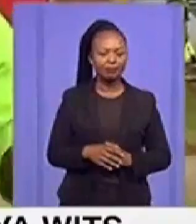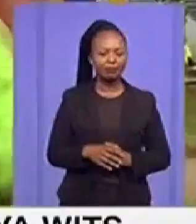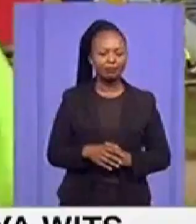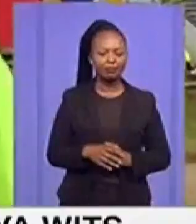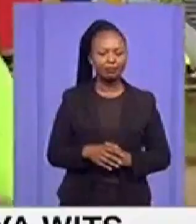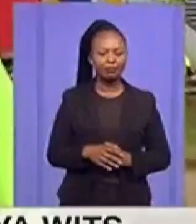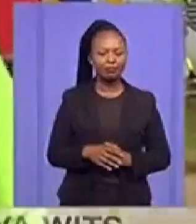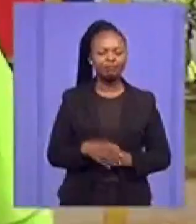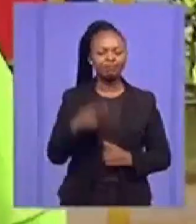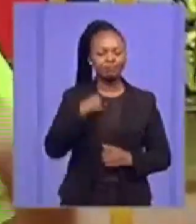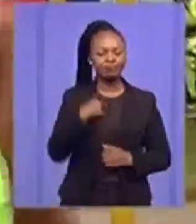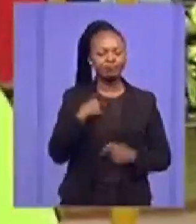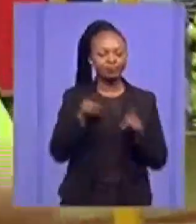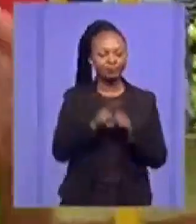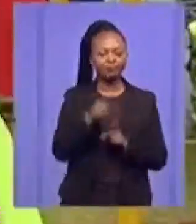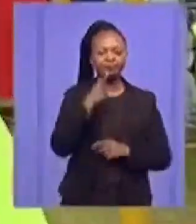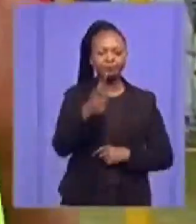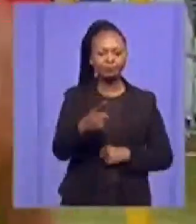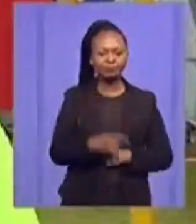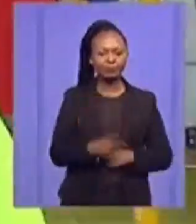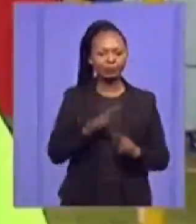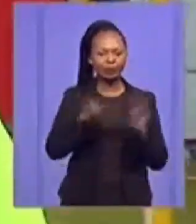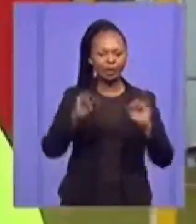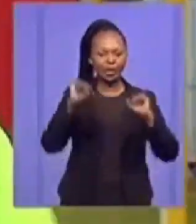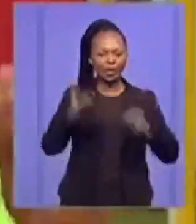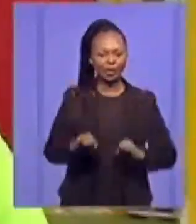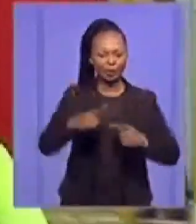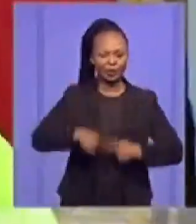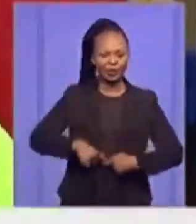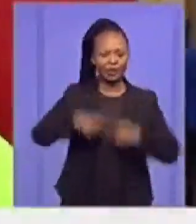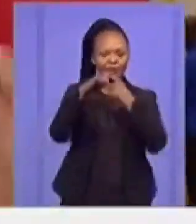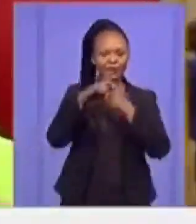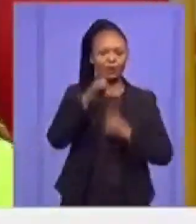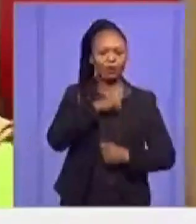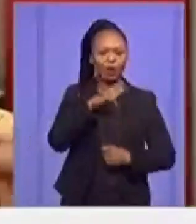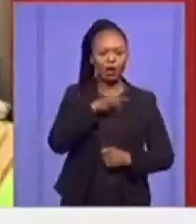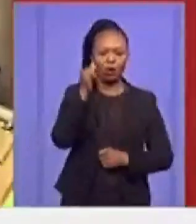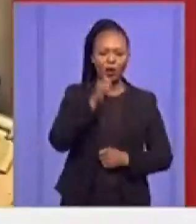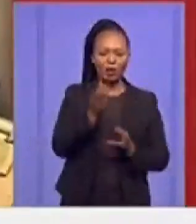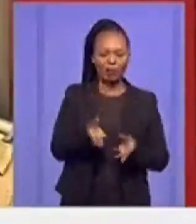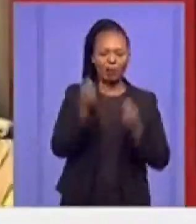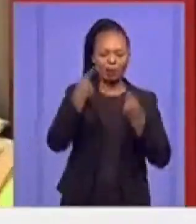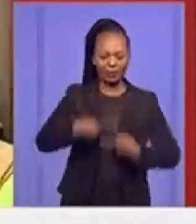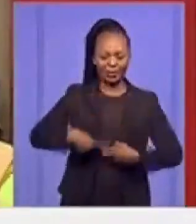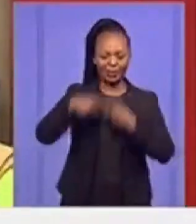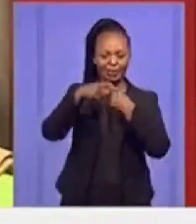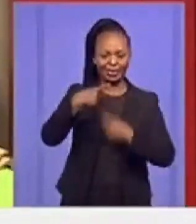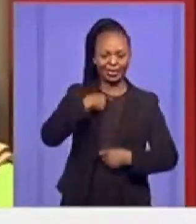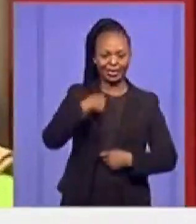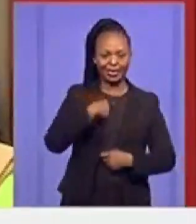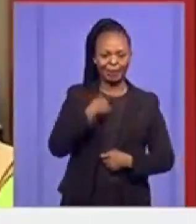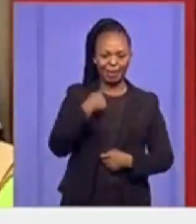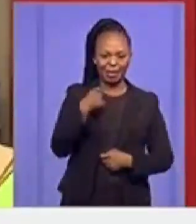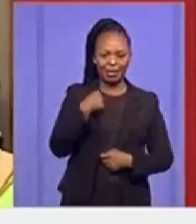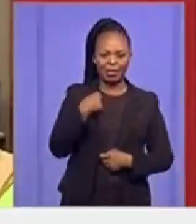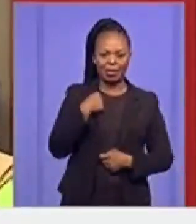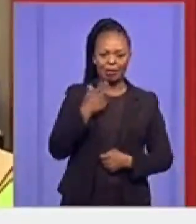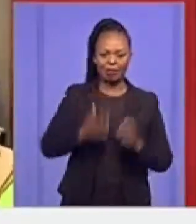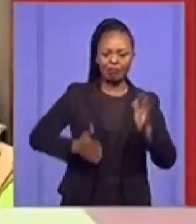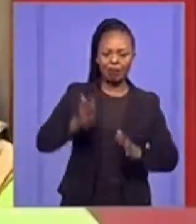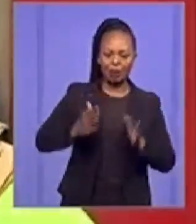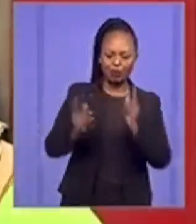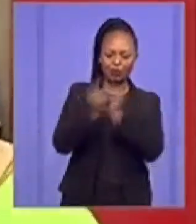I still maintain that I won't accept that suspension because when I received the suspension, I was on the way to meet